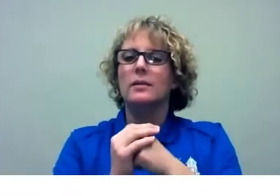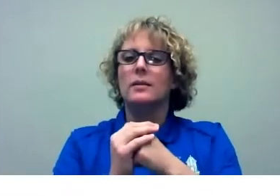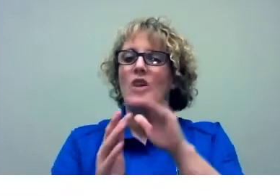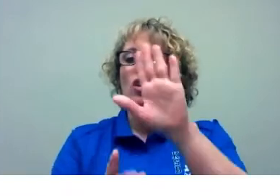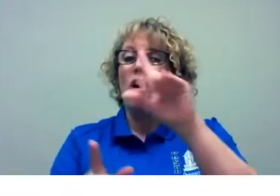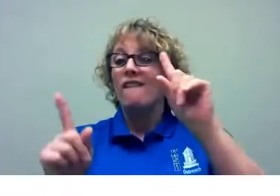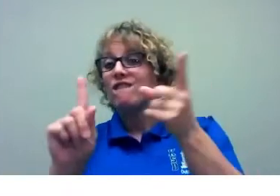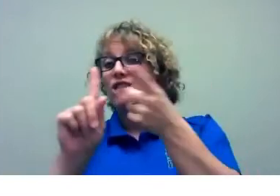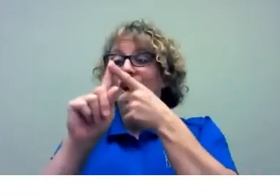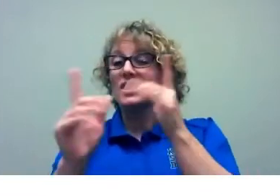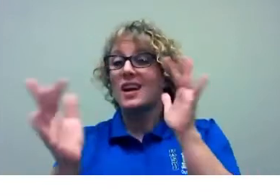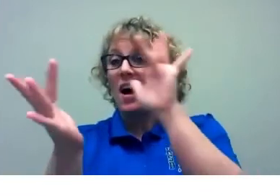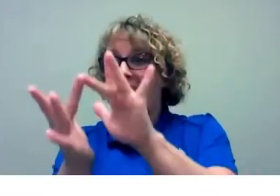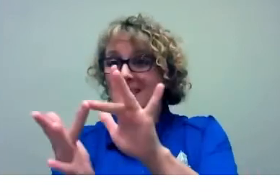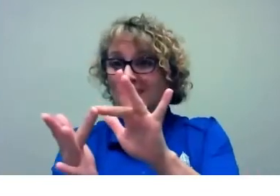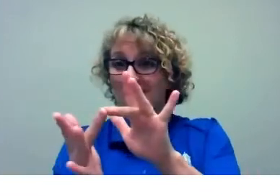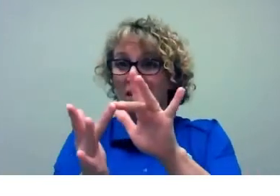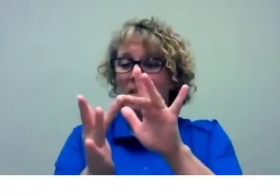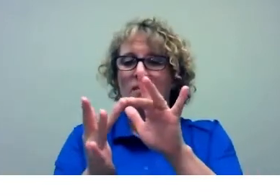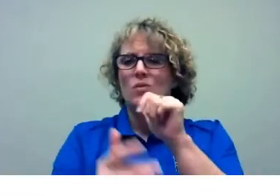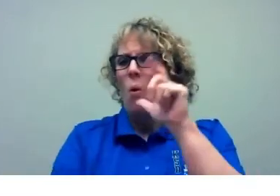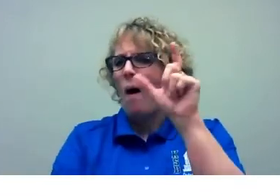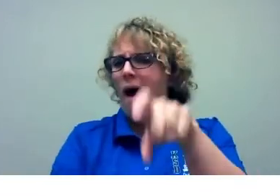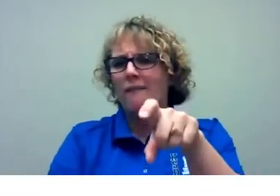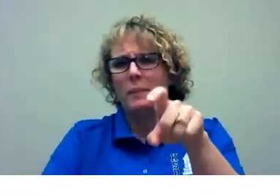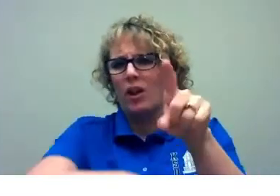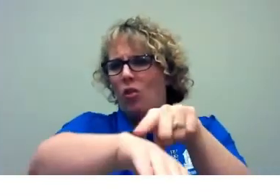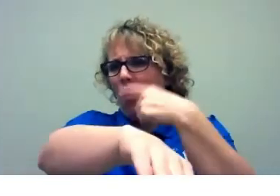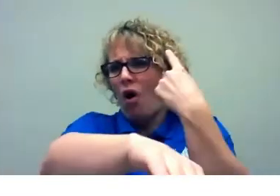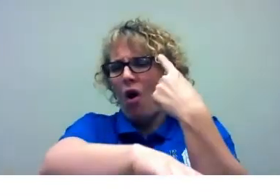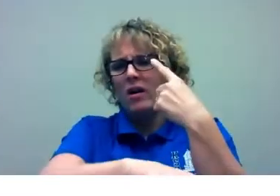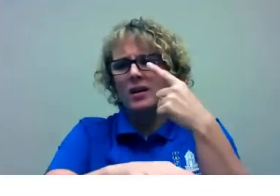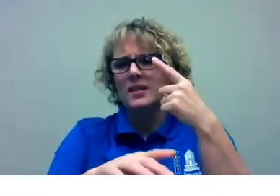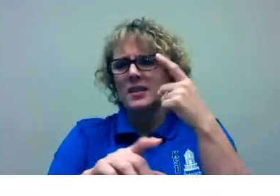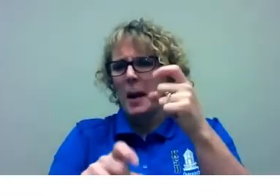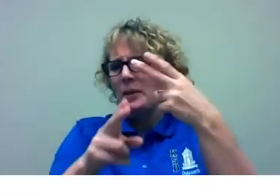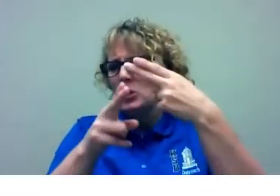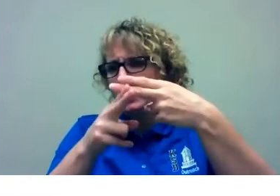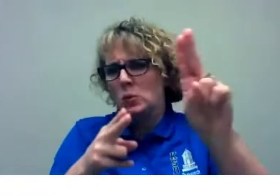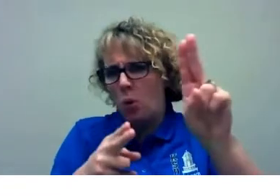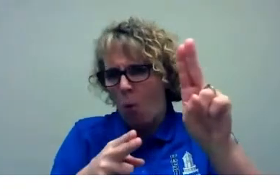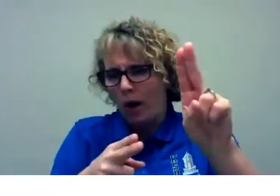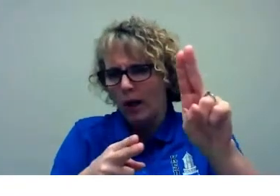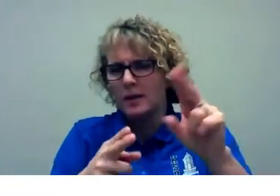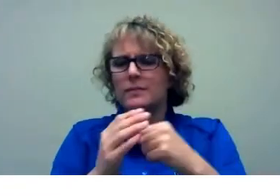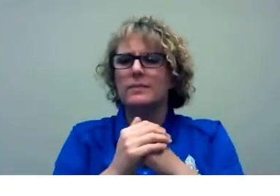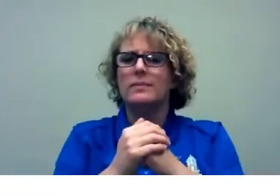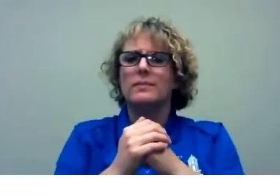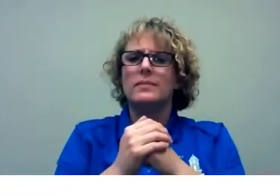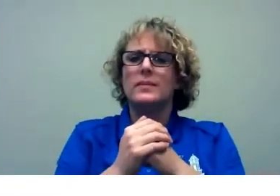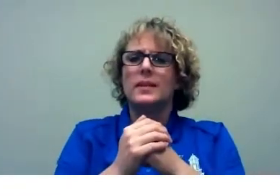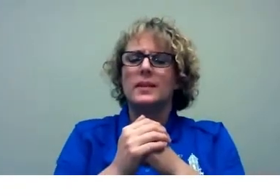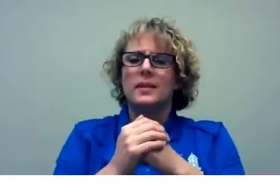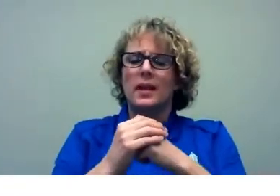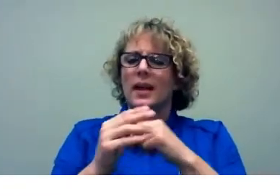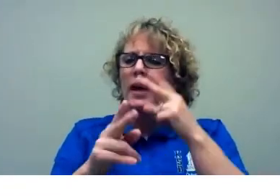peer. That would be a time where you can share your stories. That would help your peer to open up where they can share their